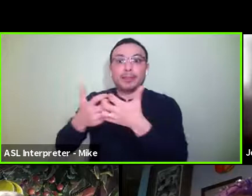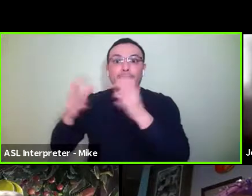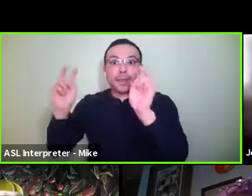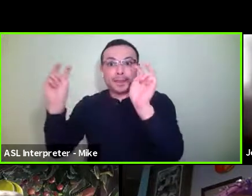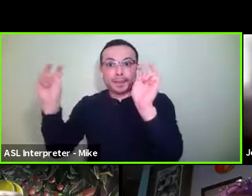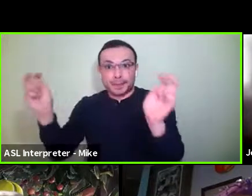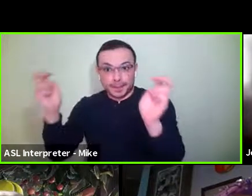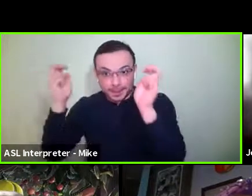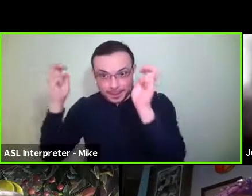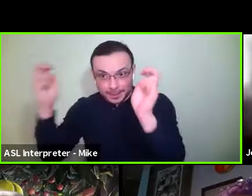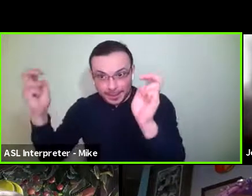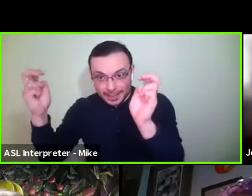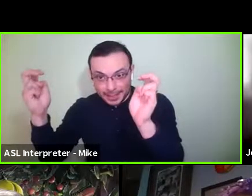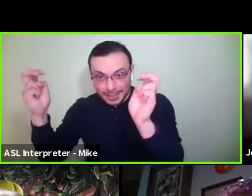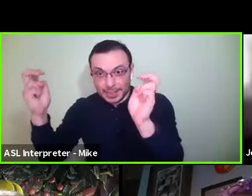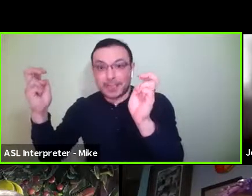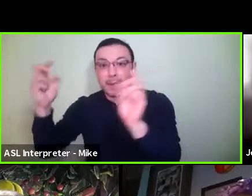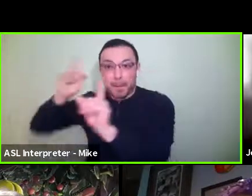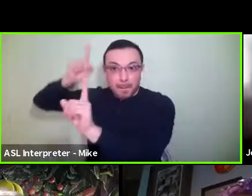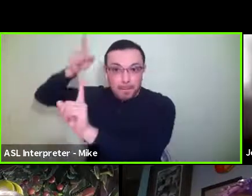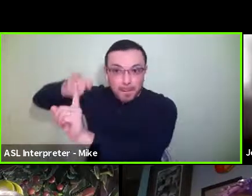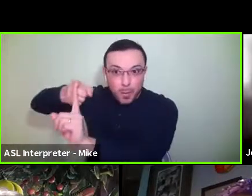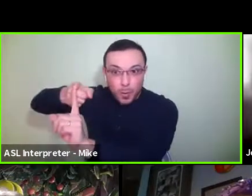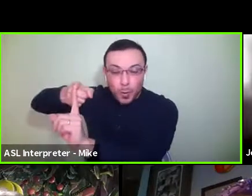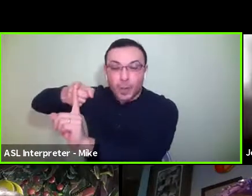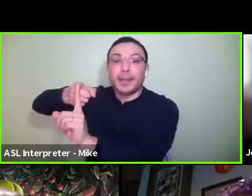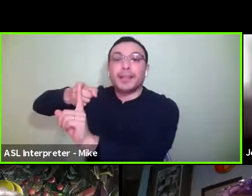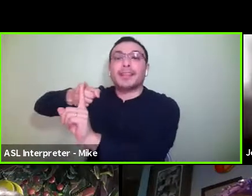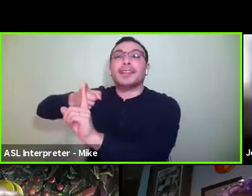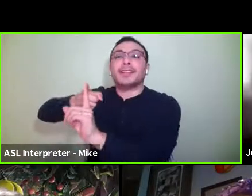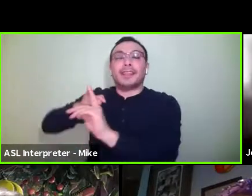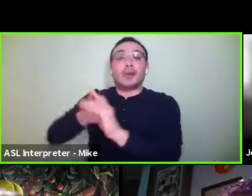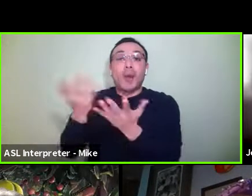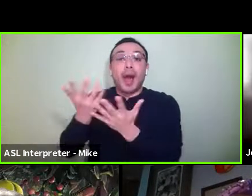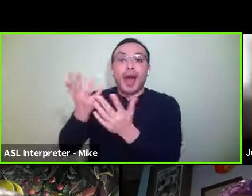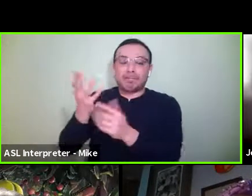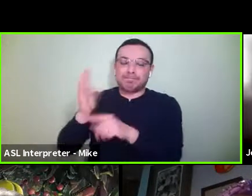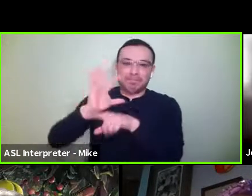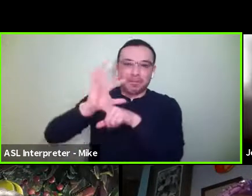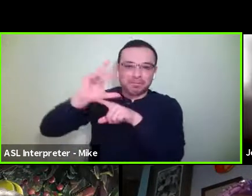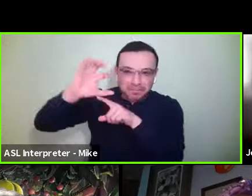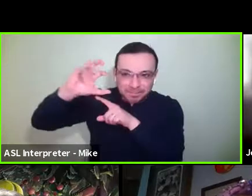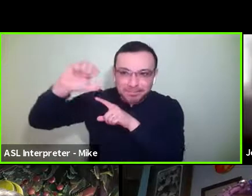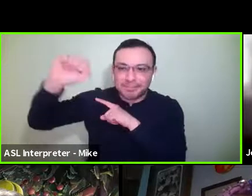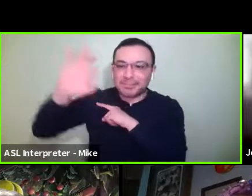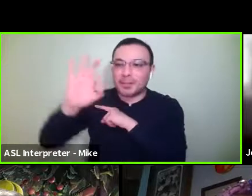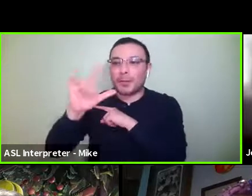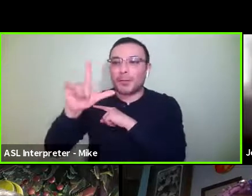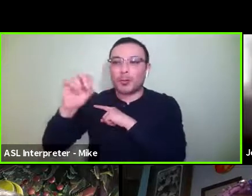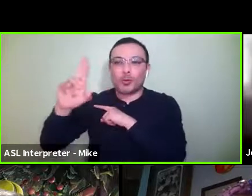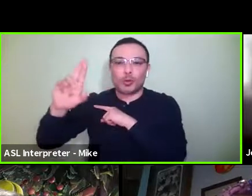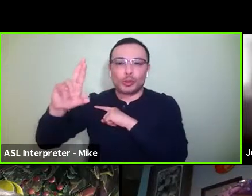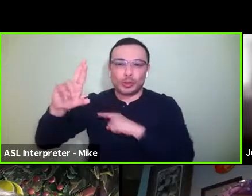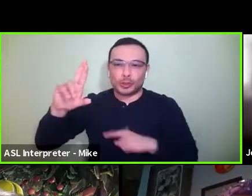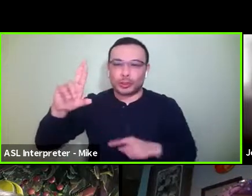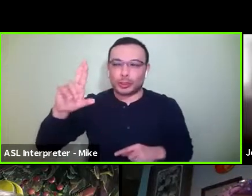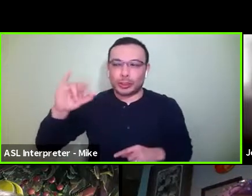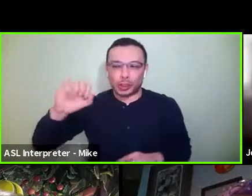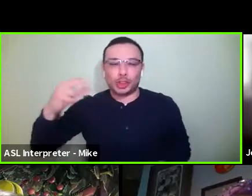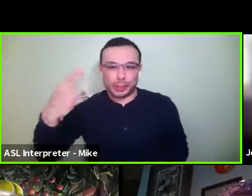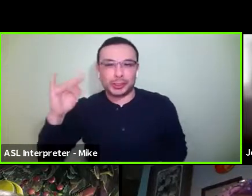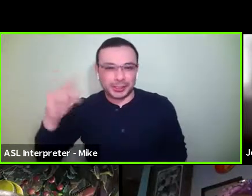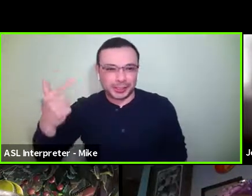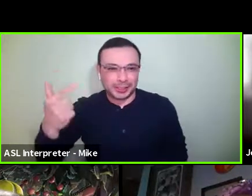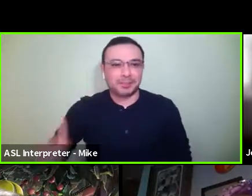this event as a whole, that of flourishing. This comes from Greg, and he writes, "I